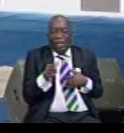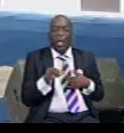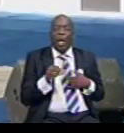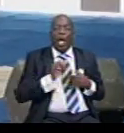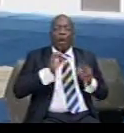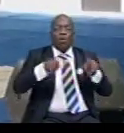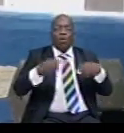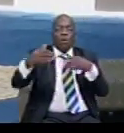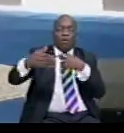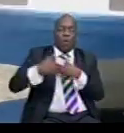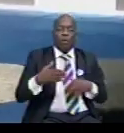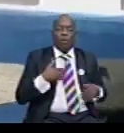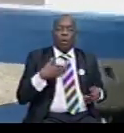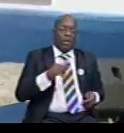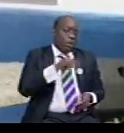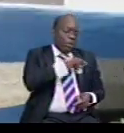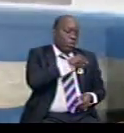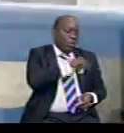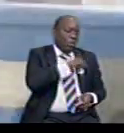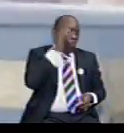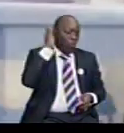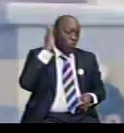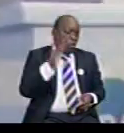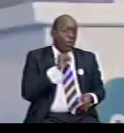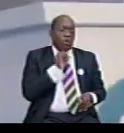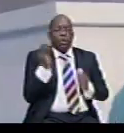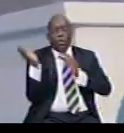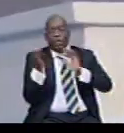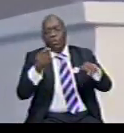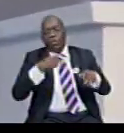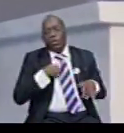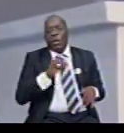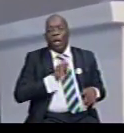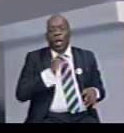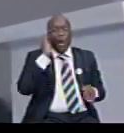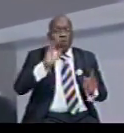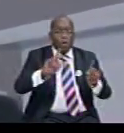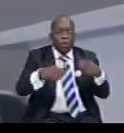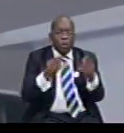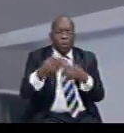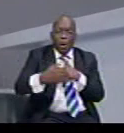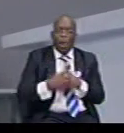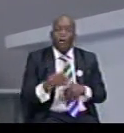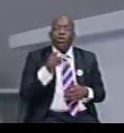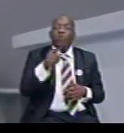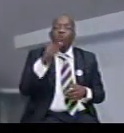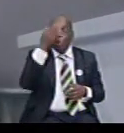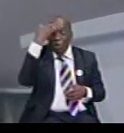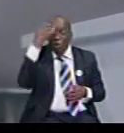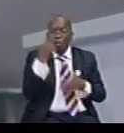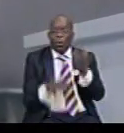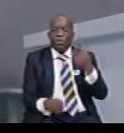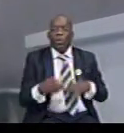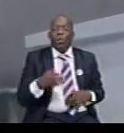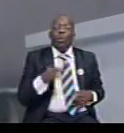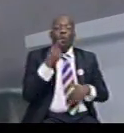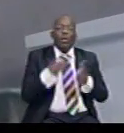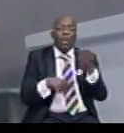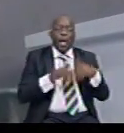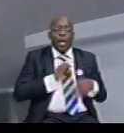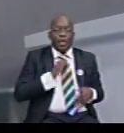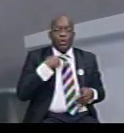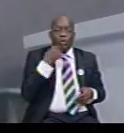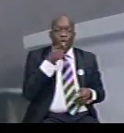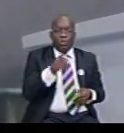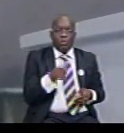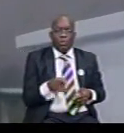me alone. I will go and talk to them and say, you know what, the other thing, what I told you, was it yesterday I told you